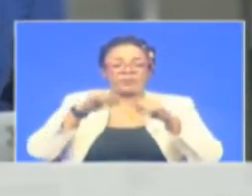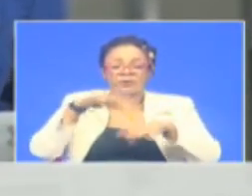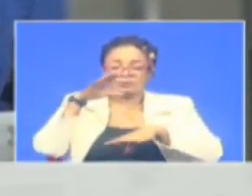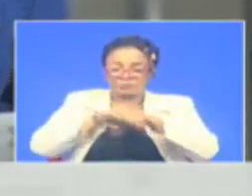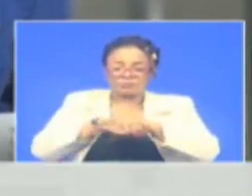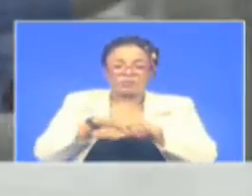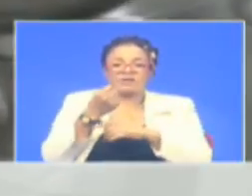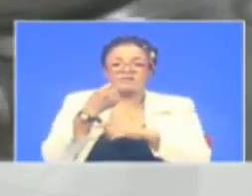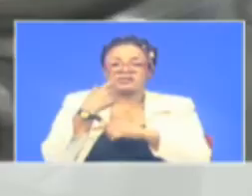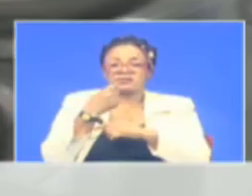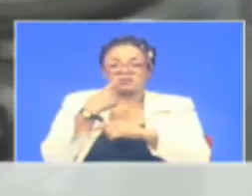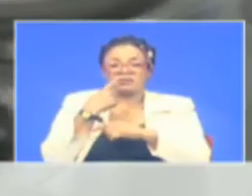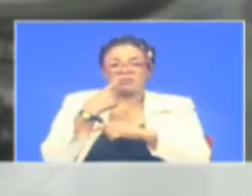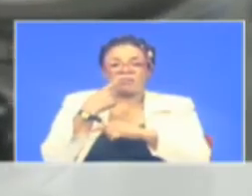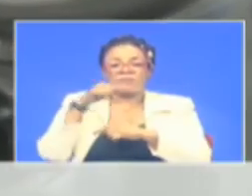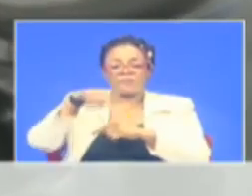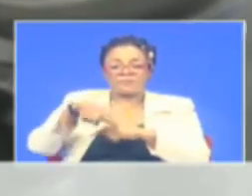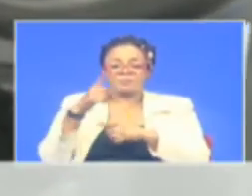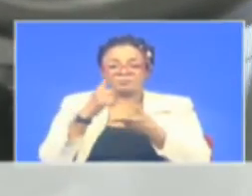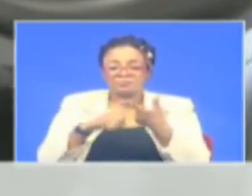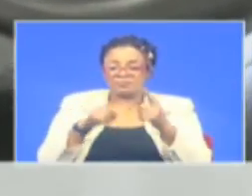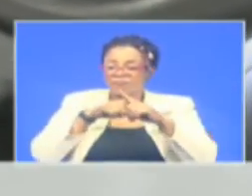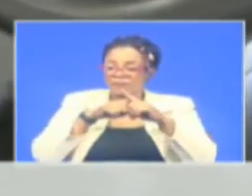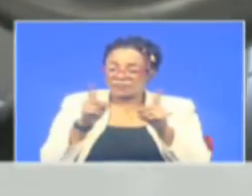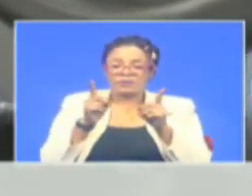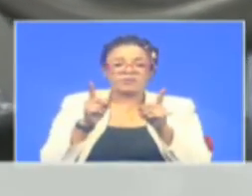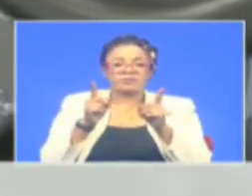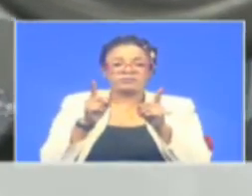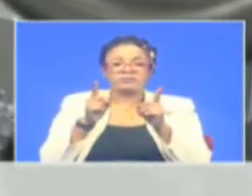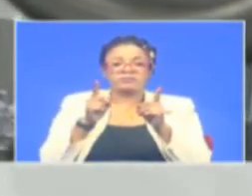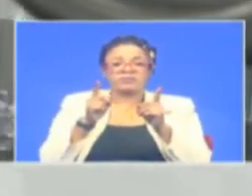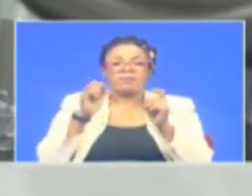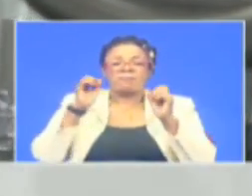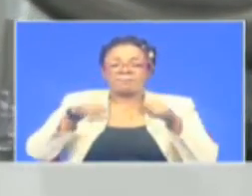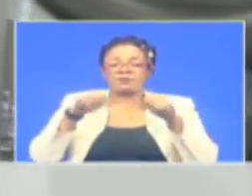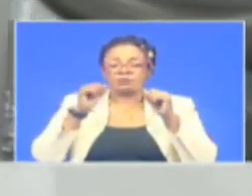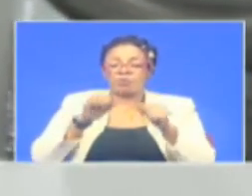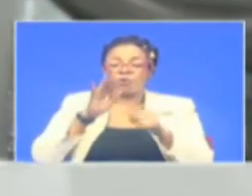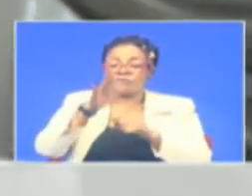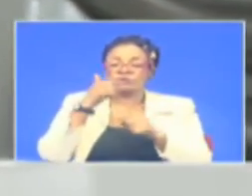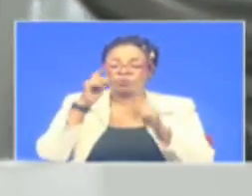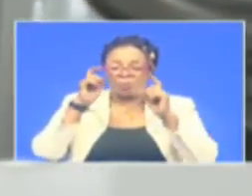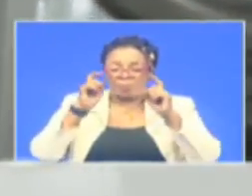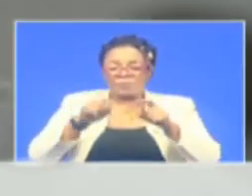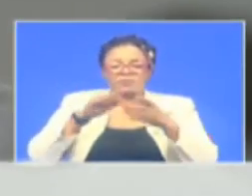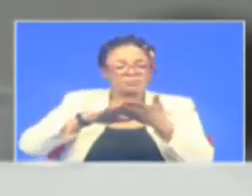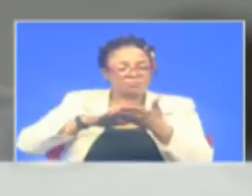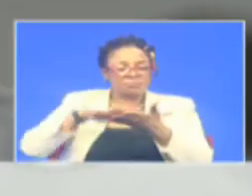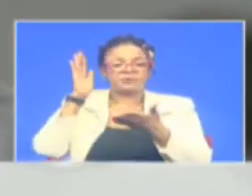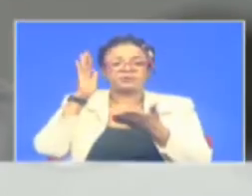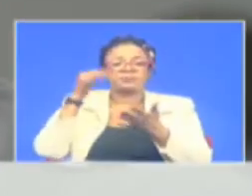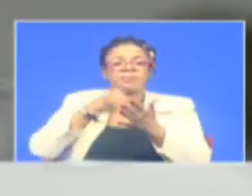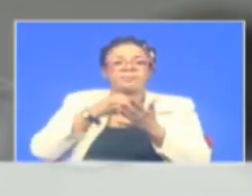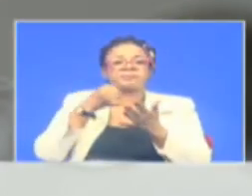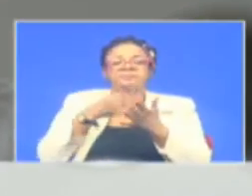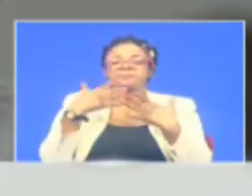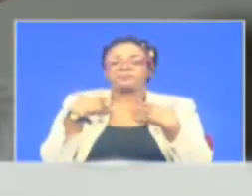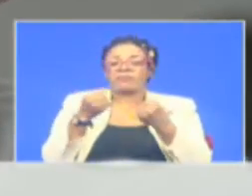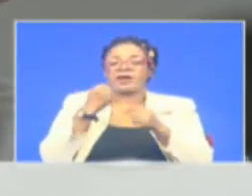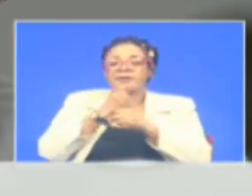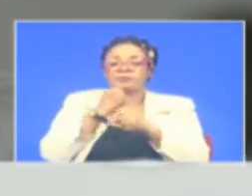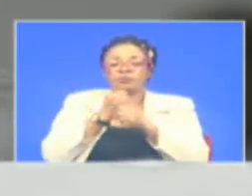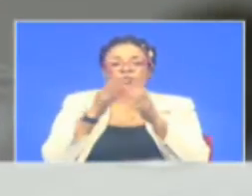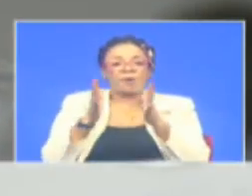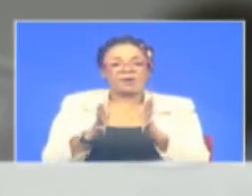at some point this year, but it is likely to go to those who need it most, and those include healthcare workers, also